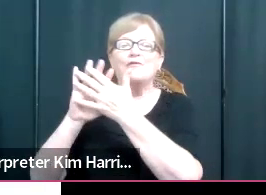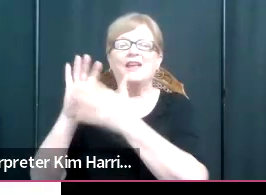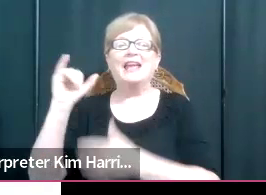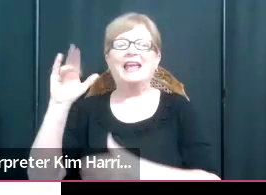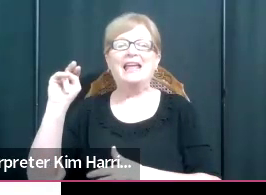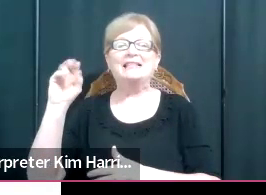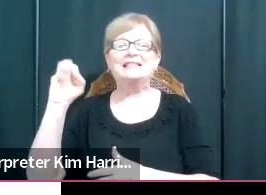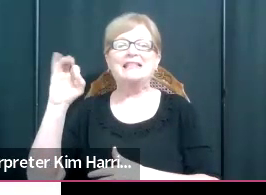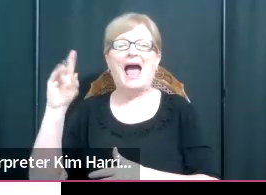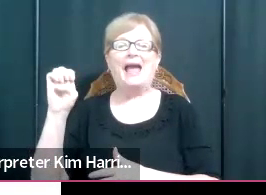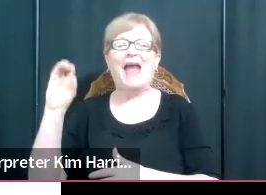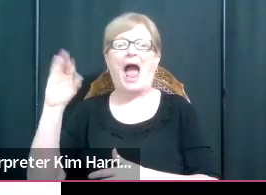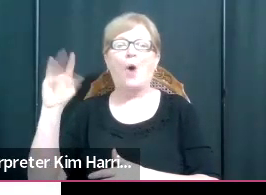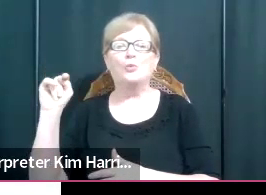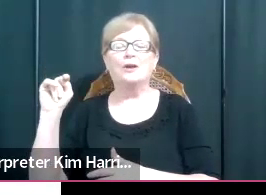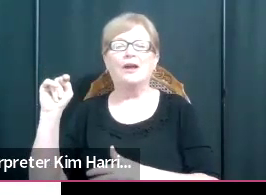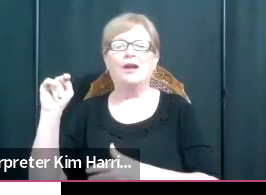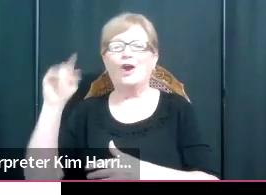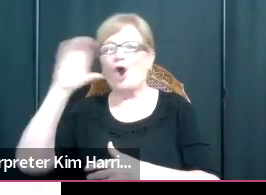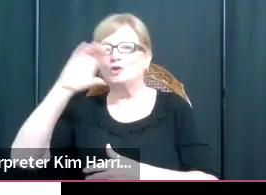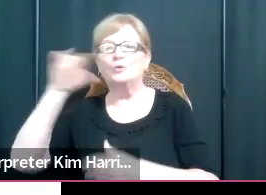also comes with a book that will help